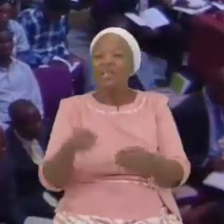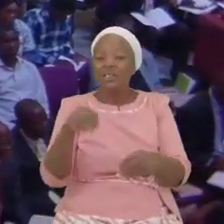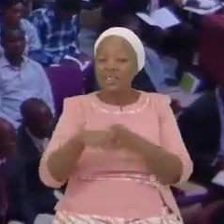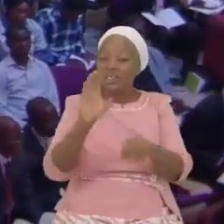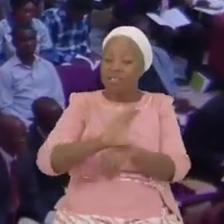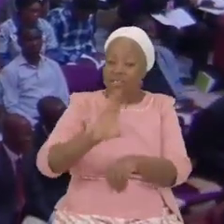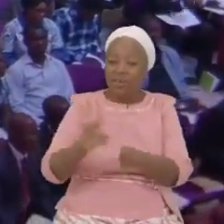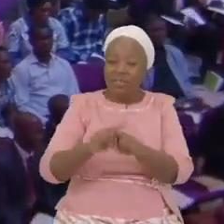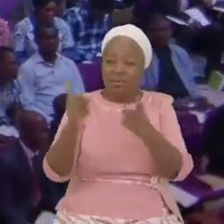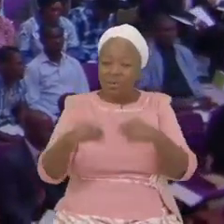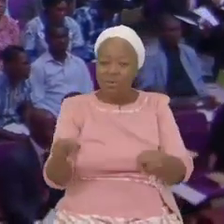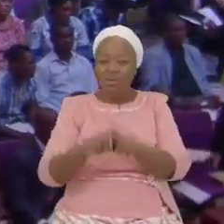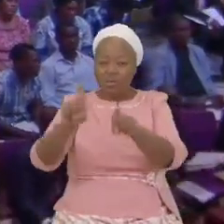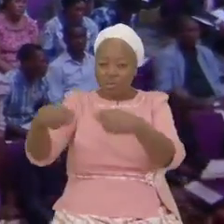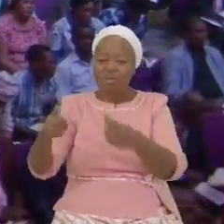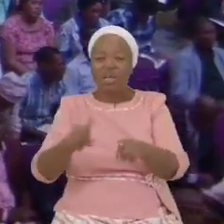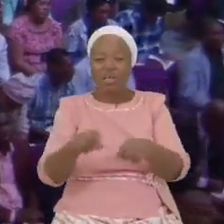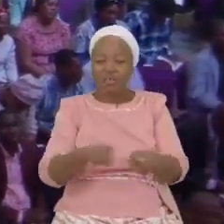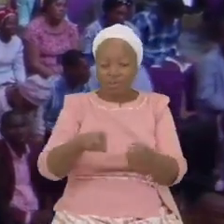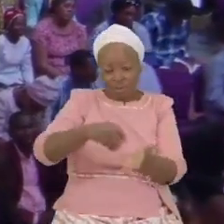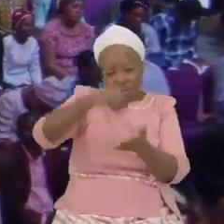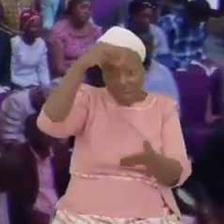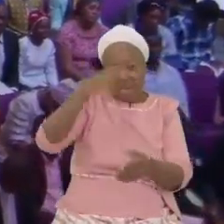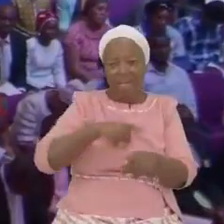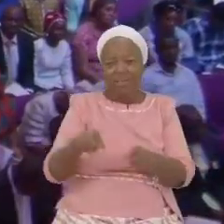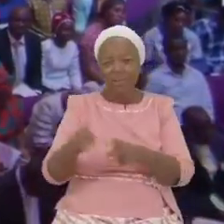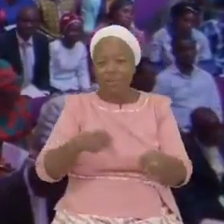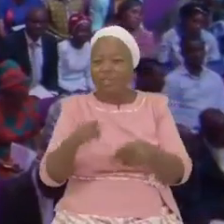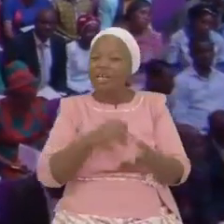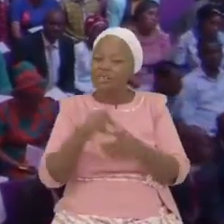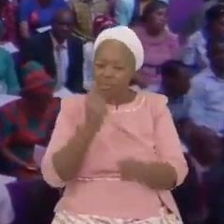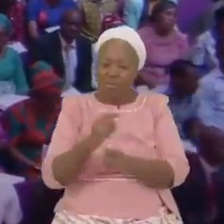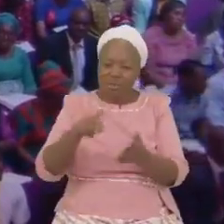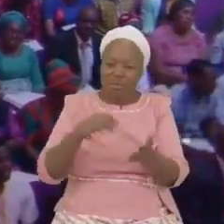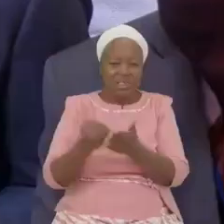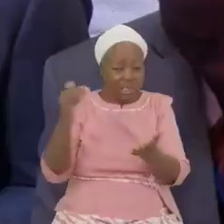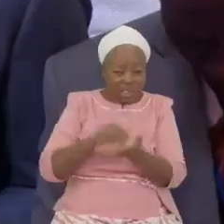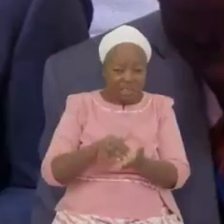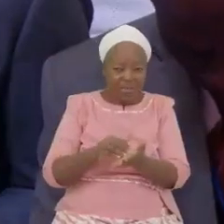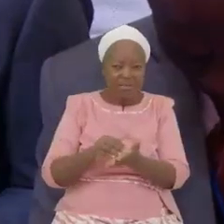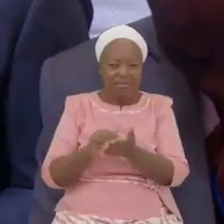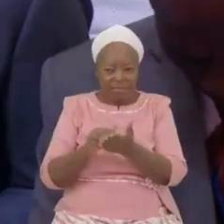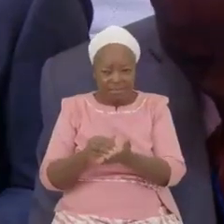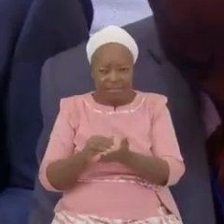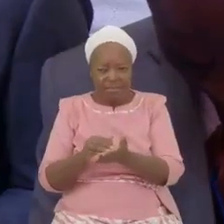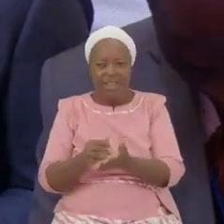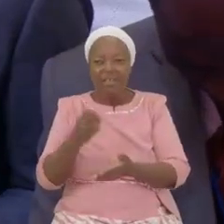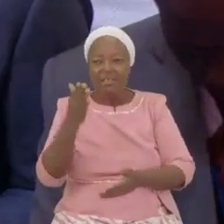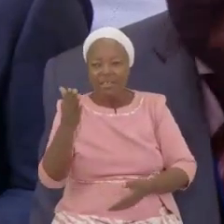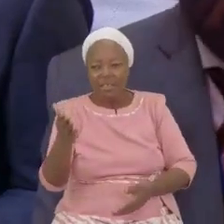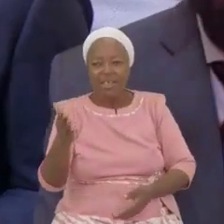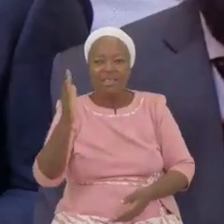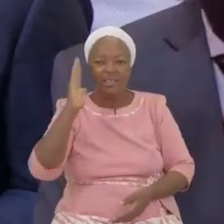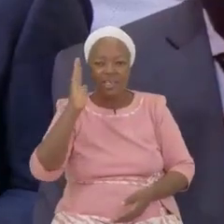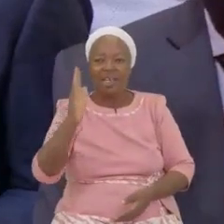church, as you come, as you go, as you learn, as you practice the word of God, read it aloud. There